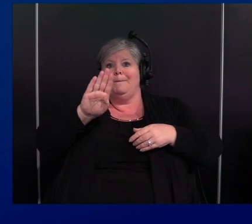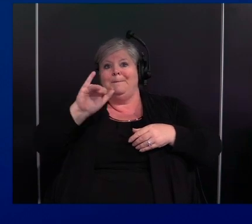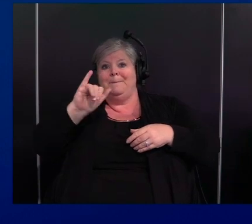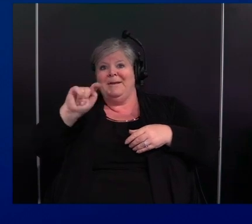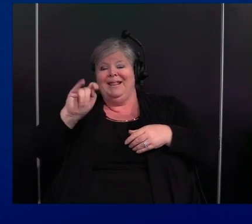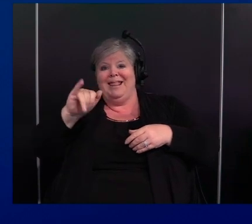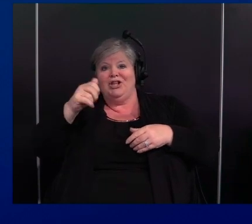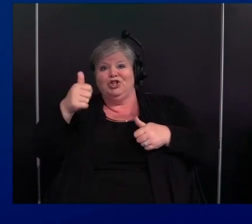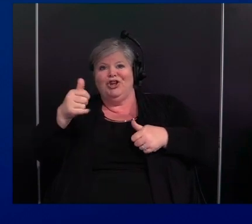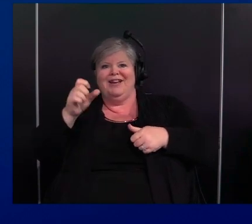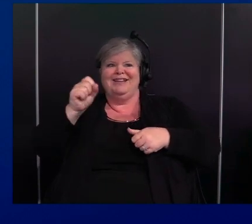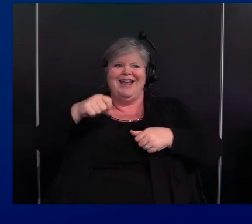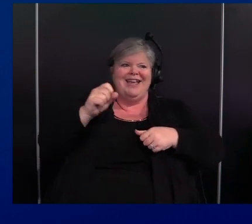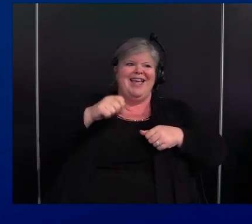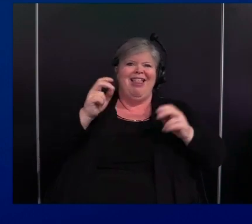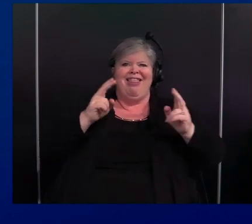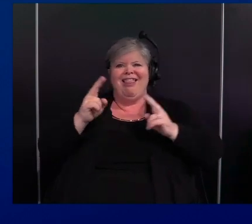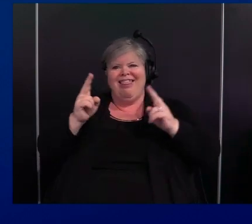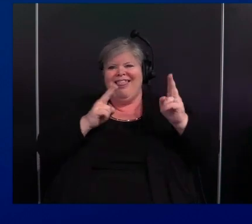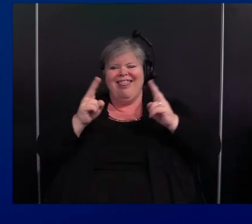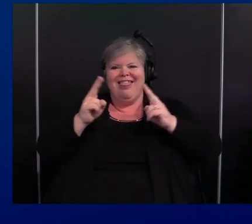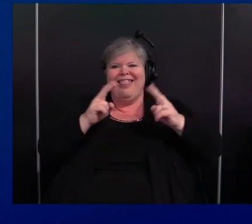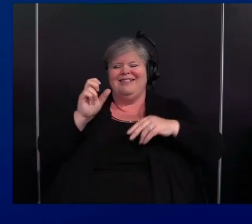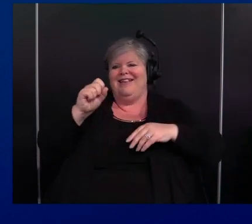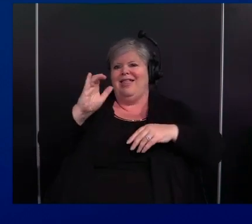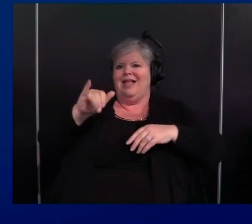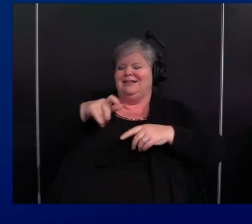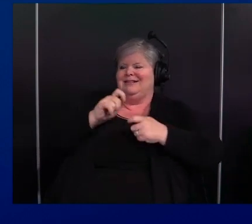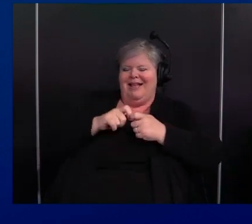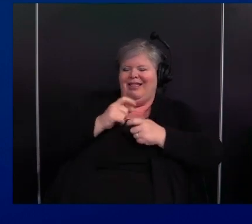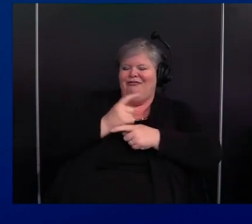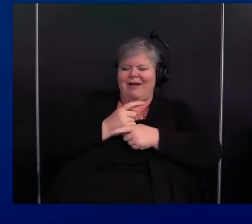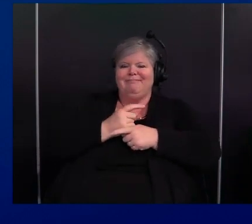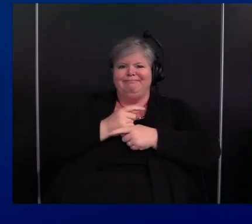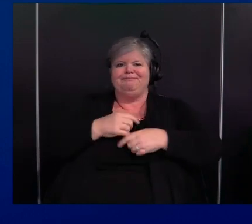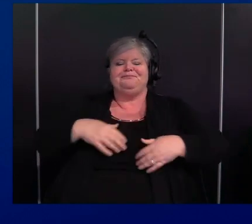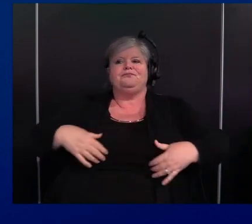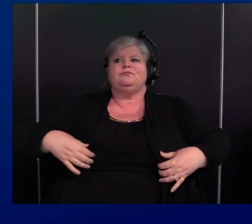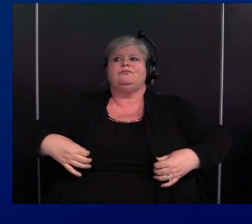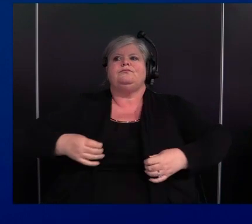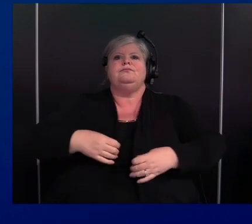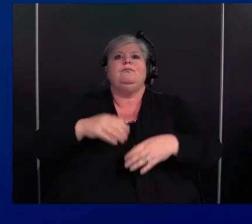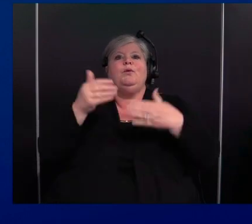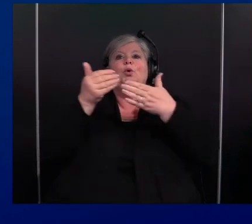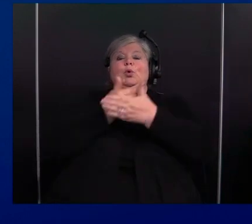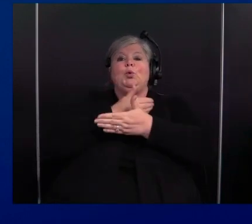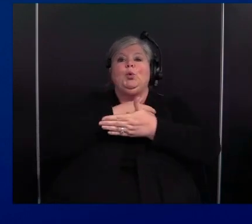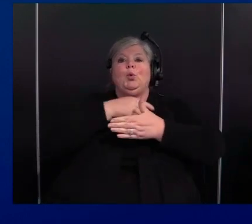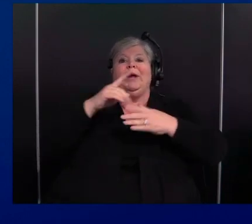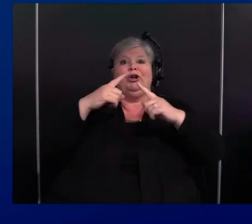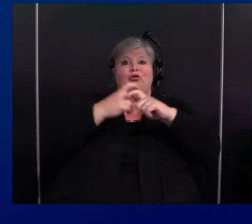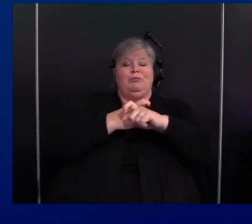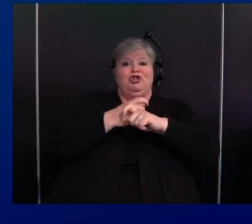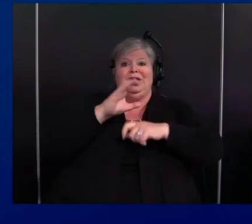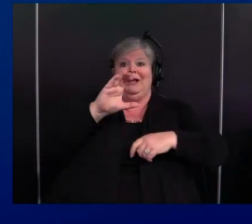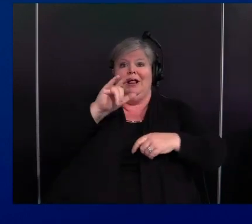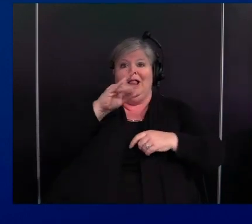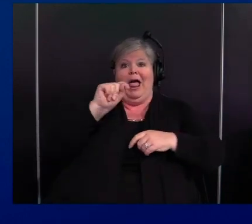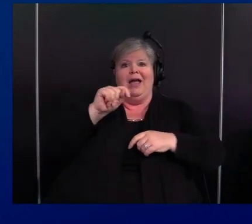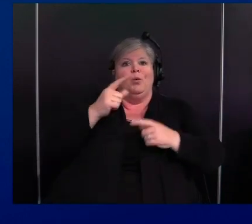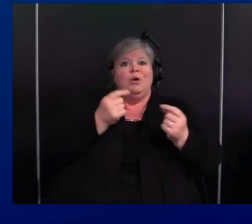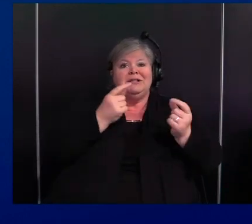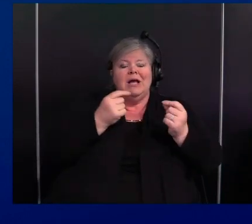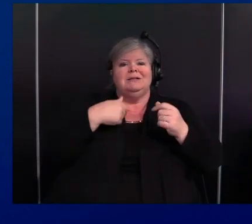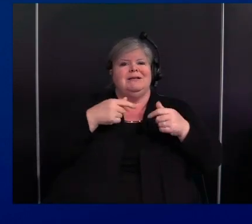IV. You never. It's always. Yeah. That's exactly right. So this new encryption client, what it does is it allows you